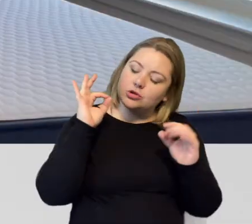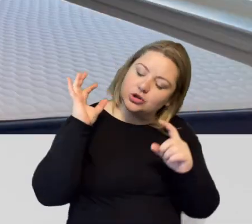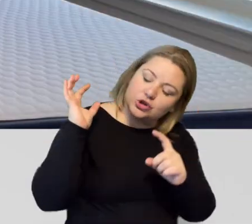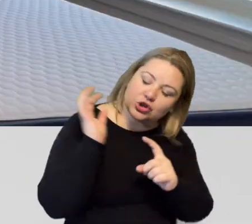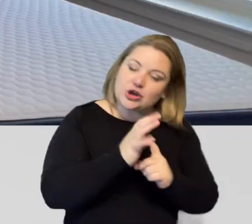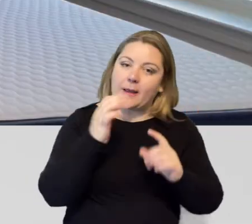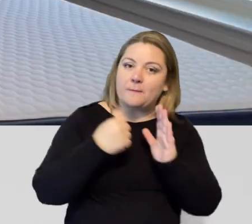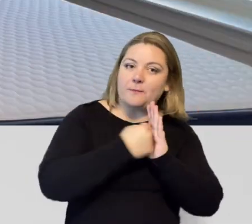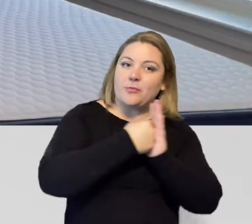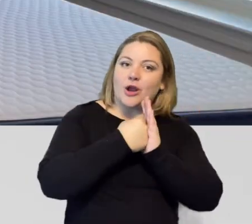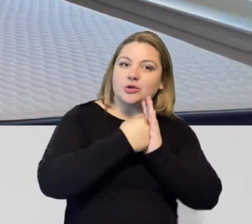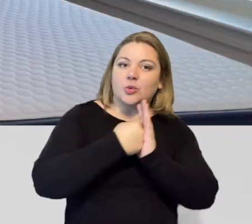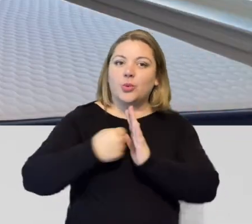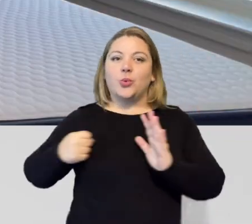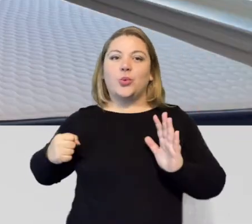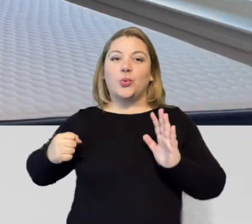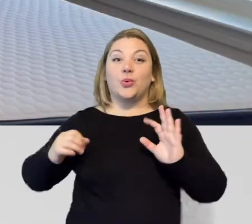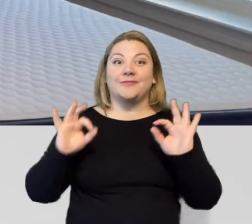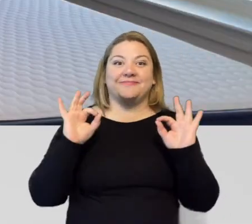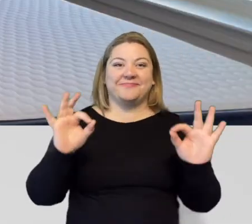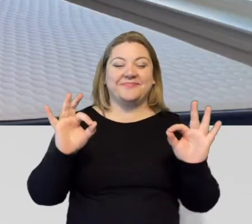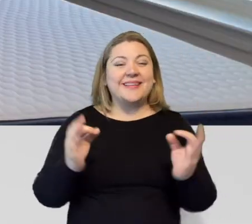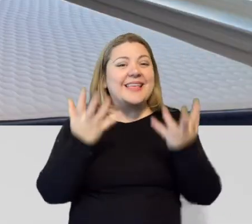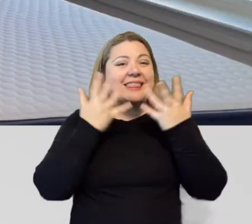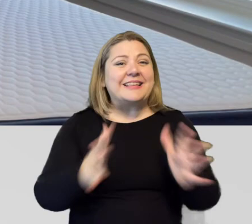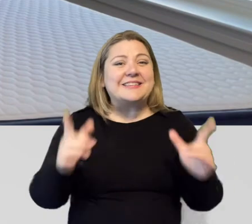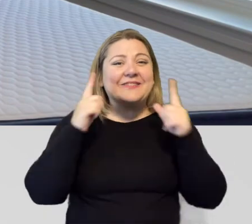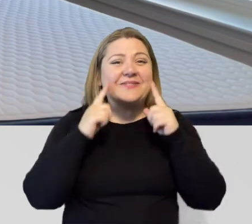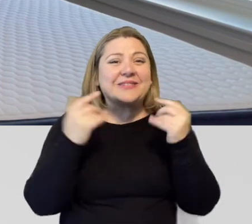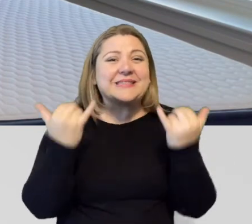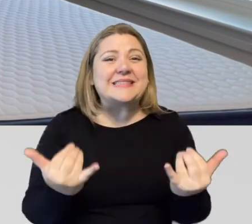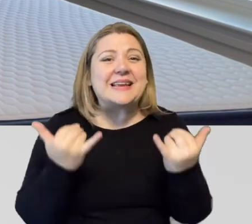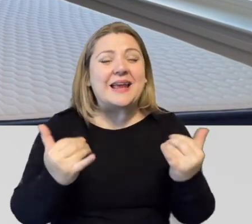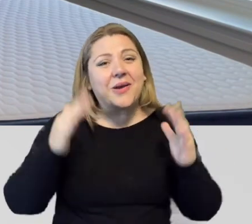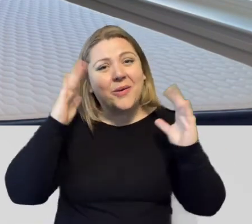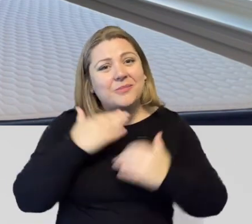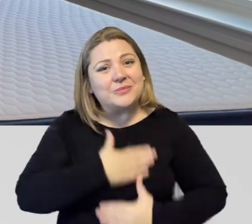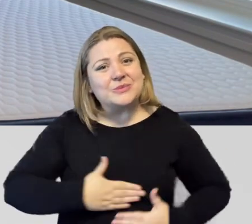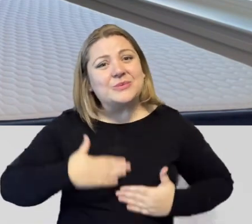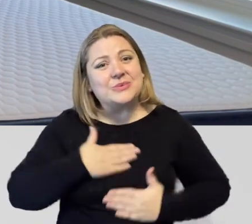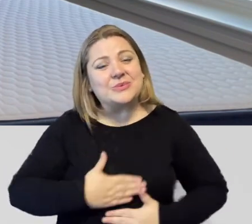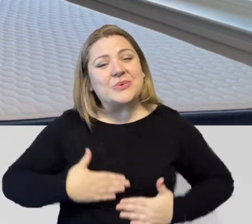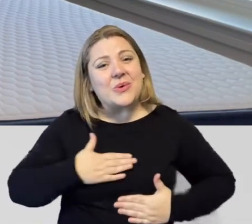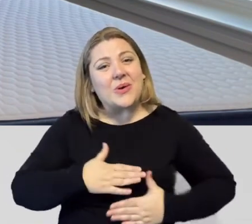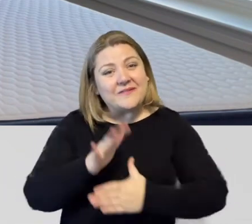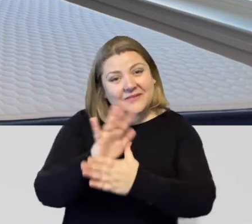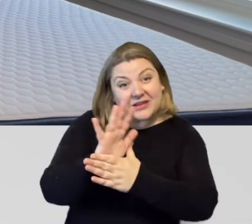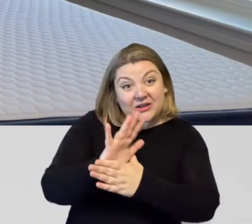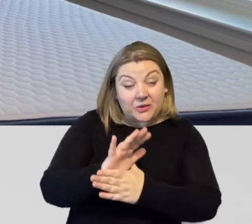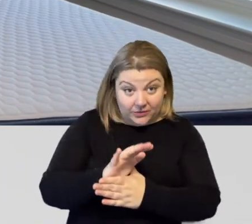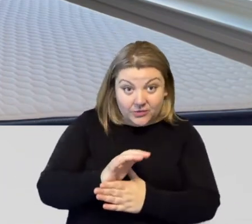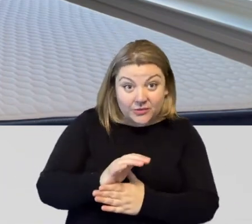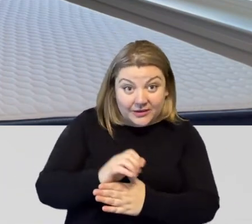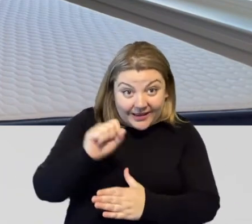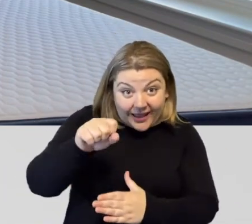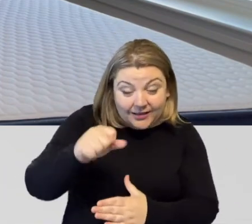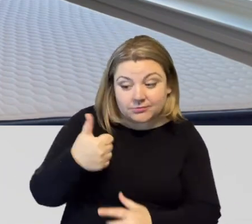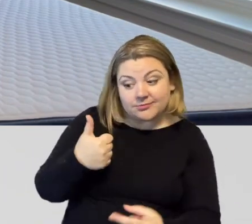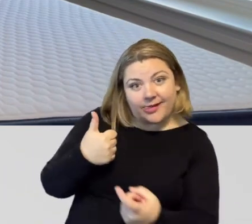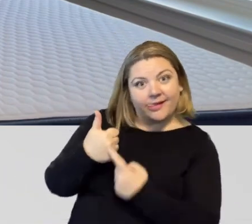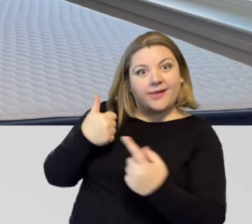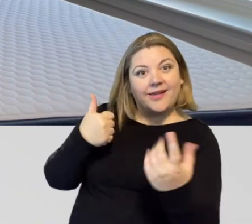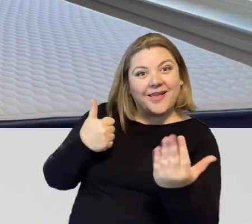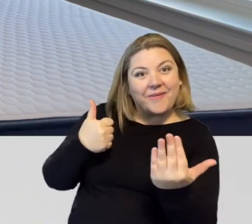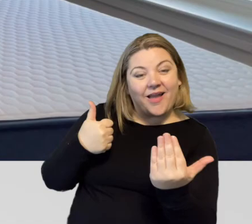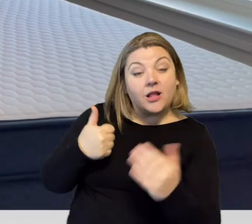that'll pretty much do it. Thanks so much for joining us today. I hope you enjoyed the video. If you did, please give it a thumbs up. If you haven't subscribed